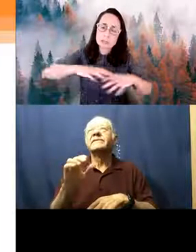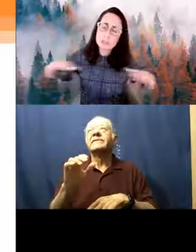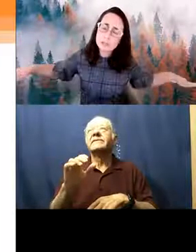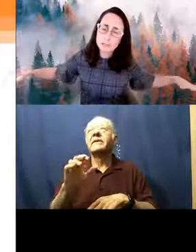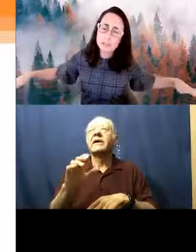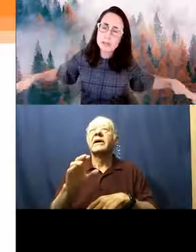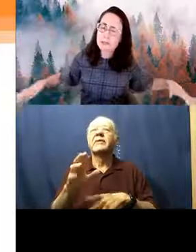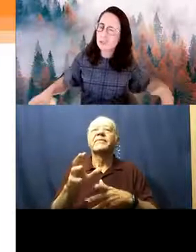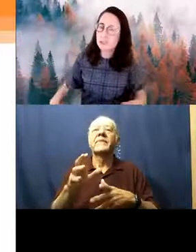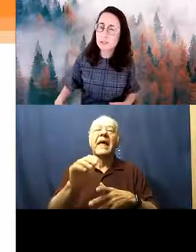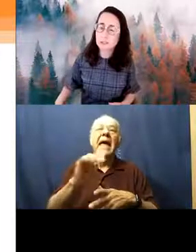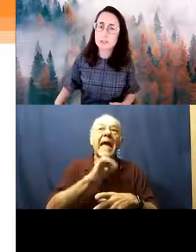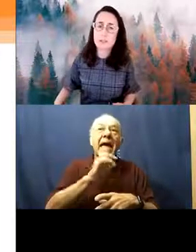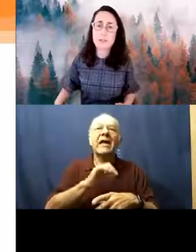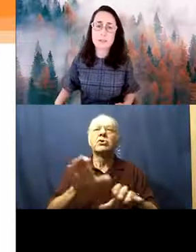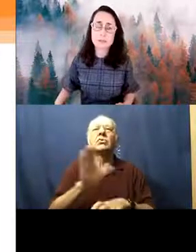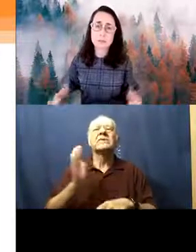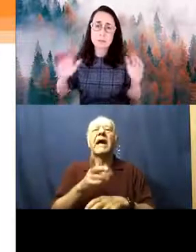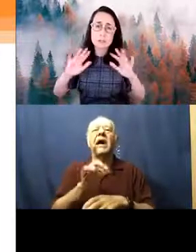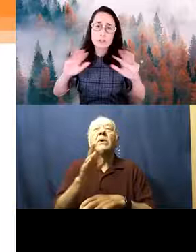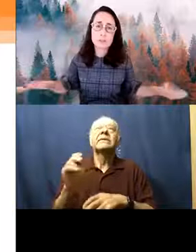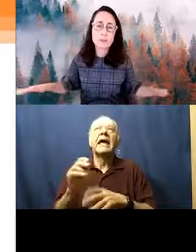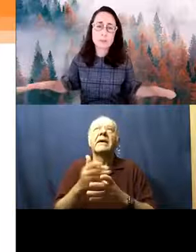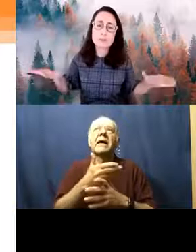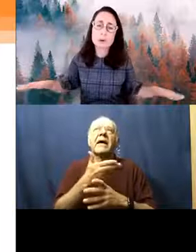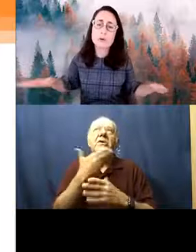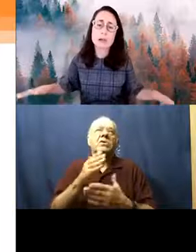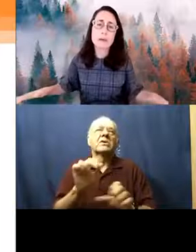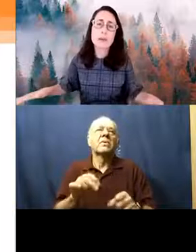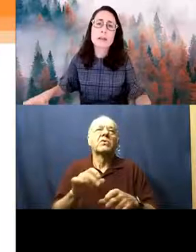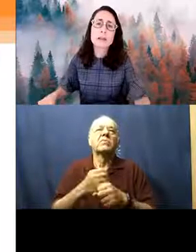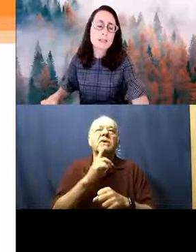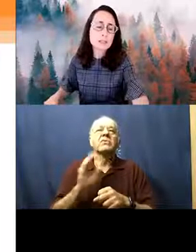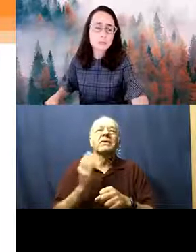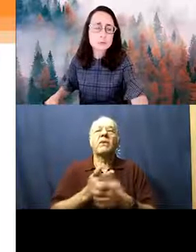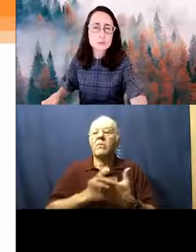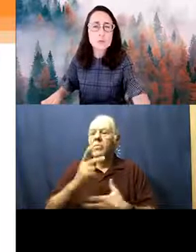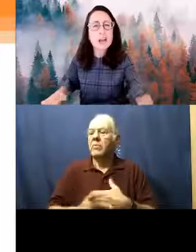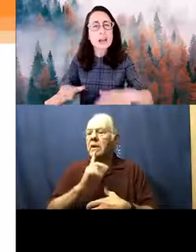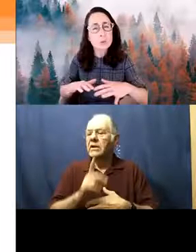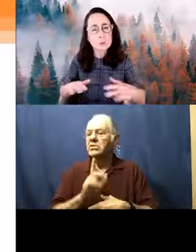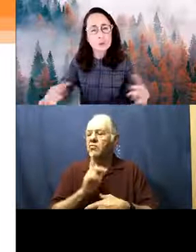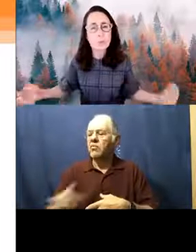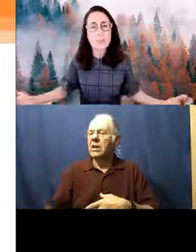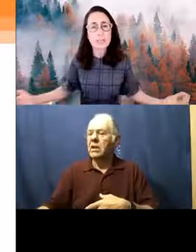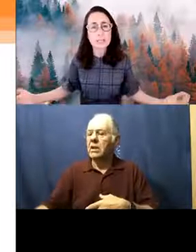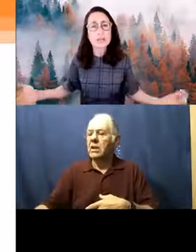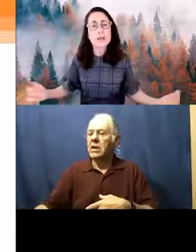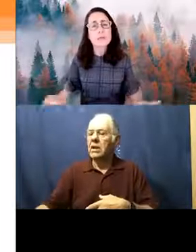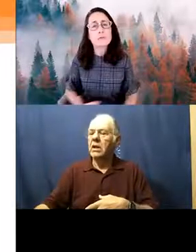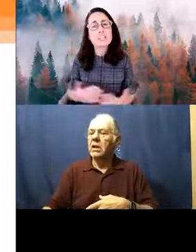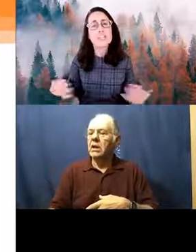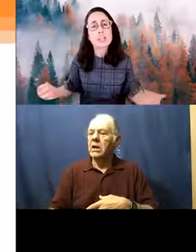that we're using our data to the greatest extent possible to make sure that our program is really